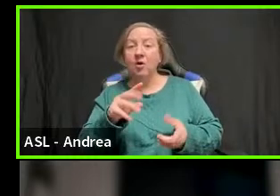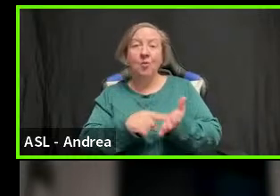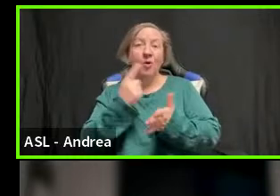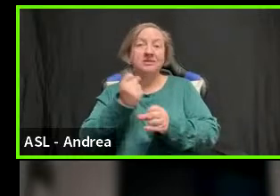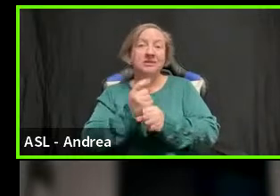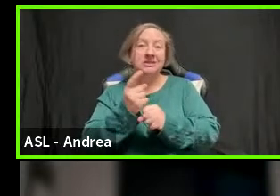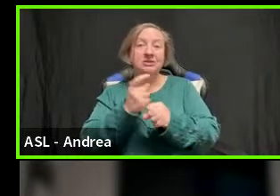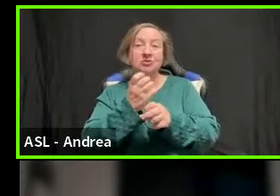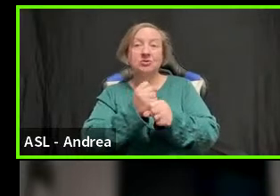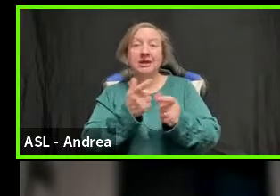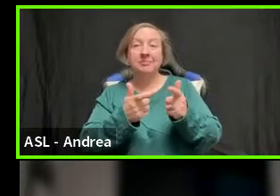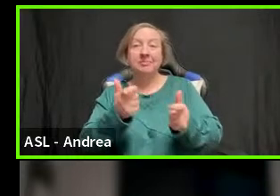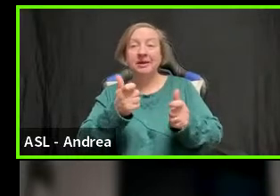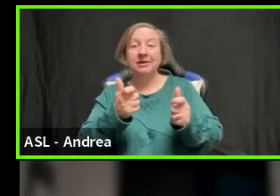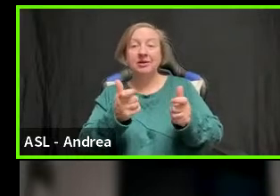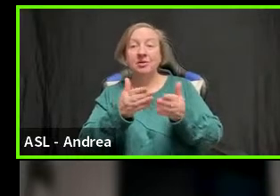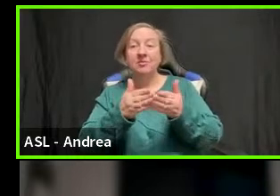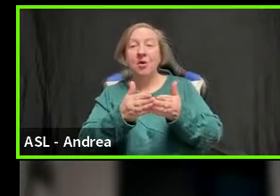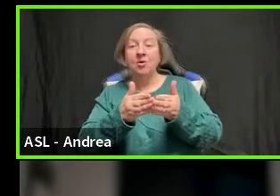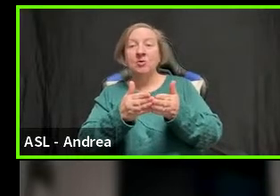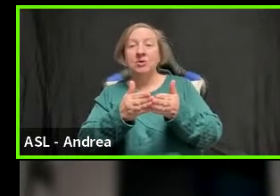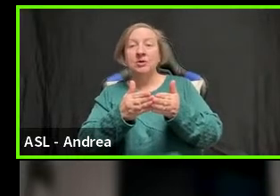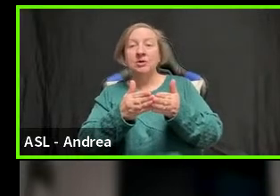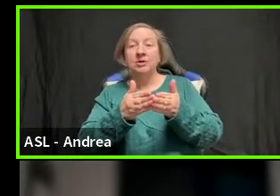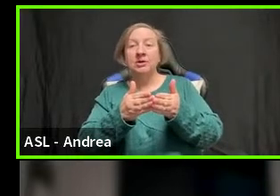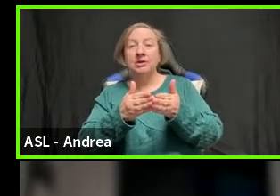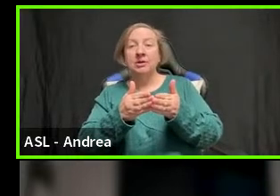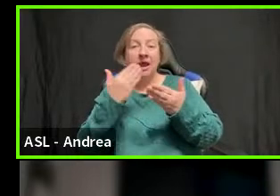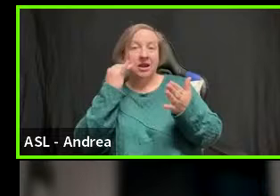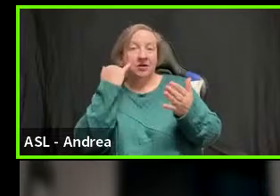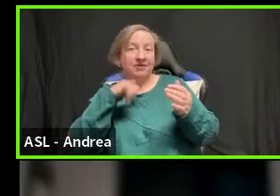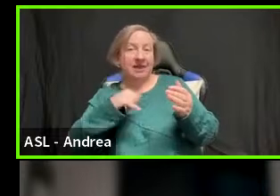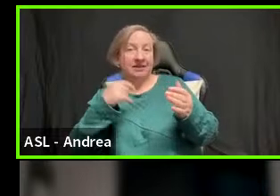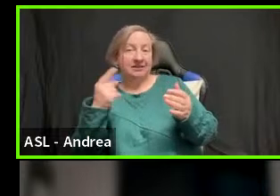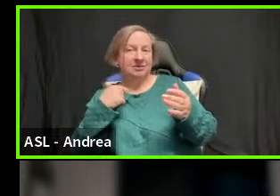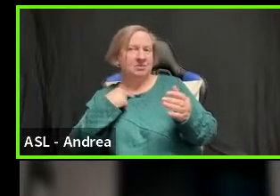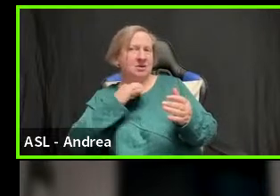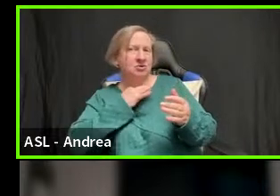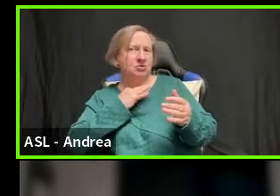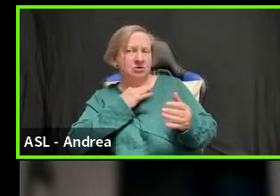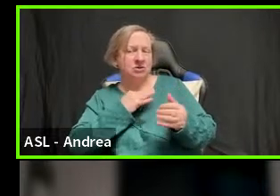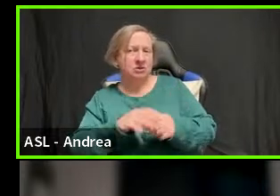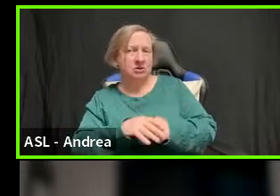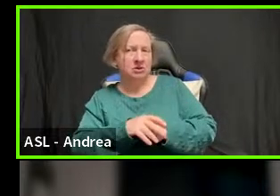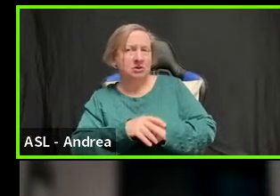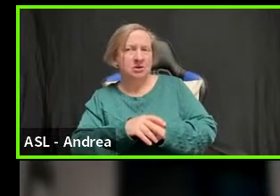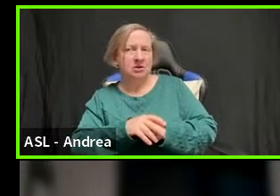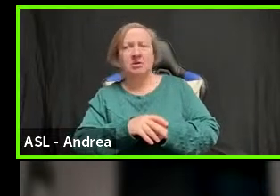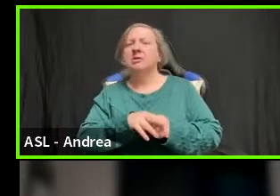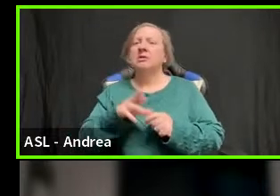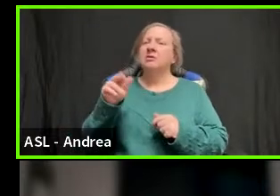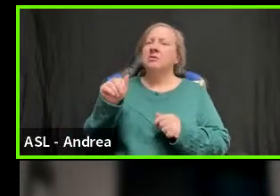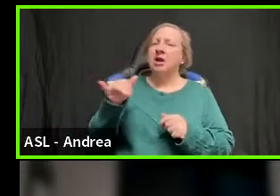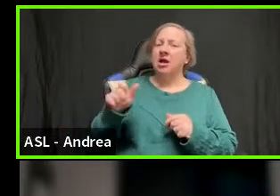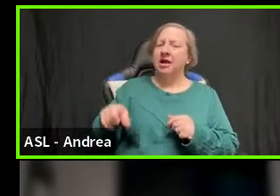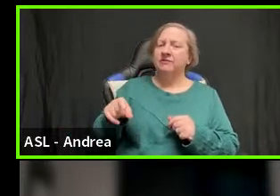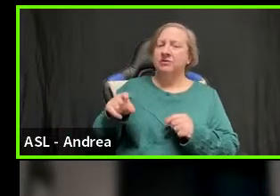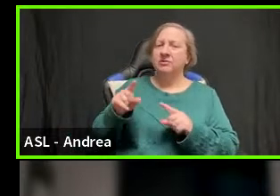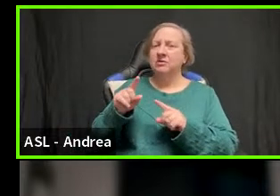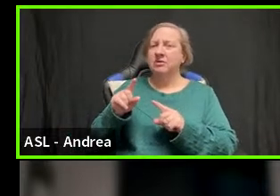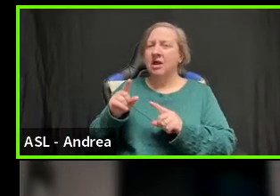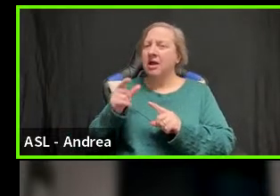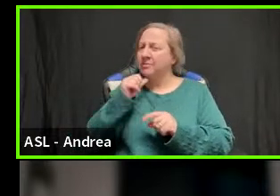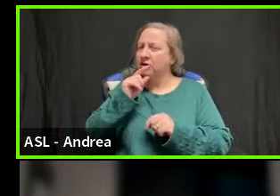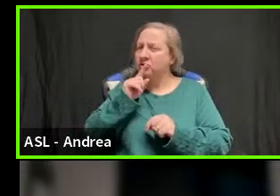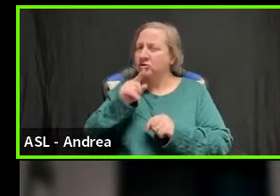get a larger boat underneath a bridge downstream? Again, don't know if that's a thing, but I was just kind of curious. Well, I'm going to have to come back to that question, so I'm not sure I